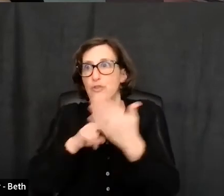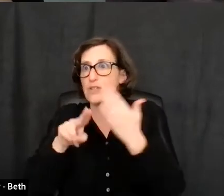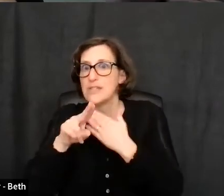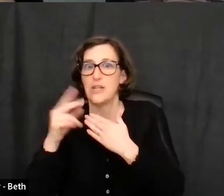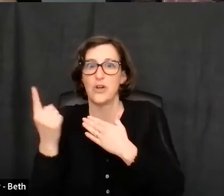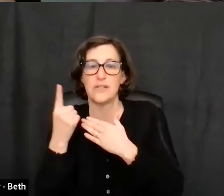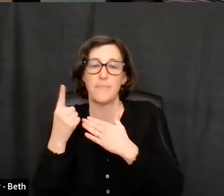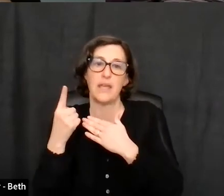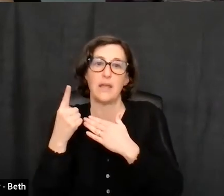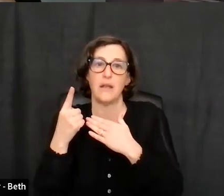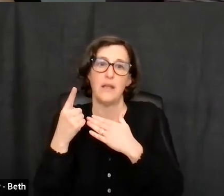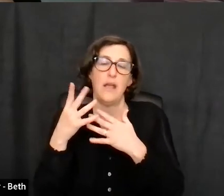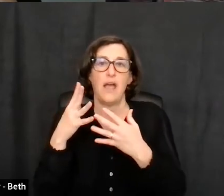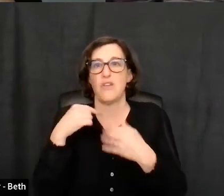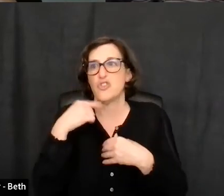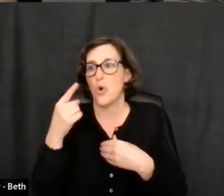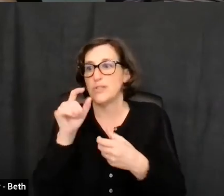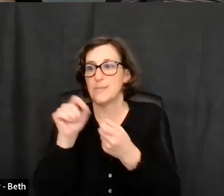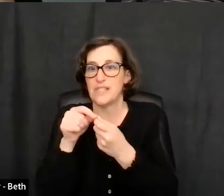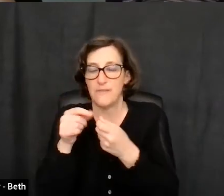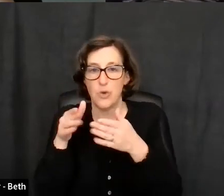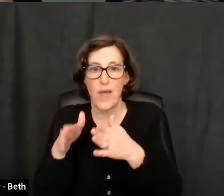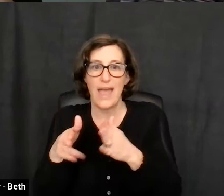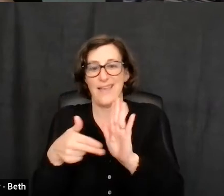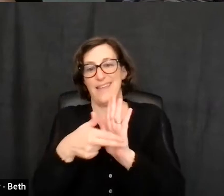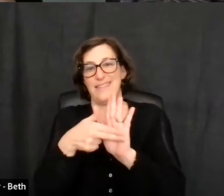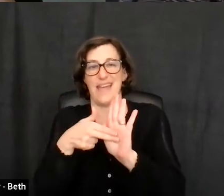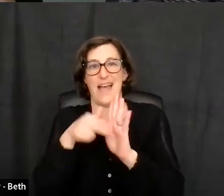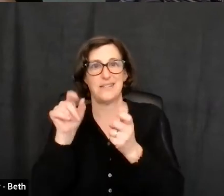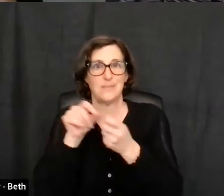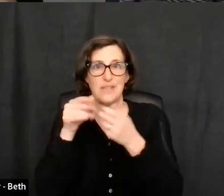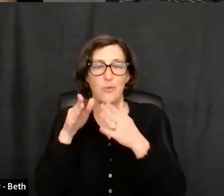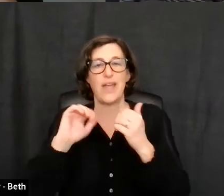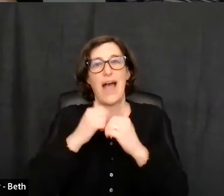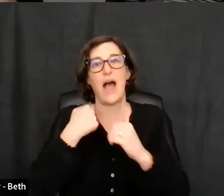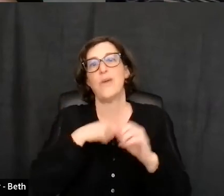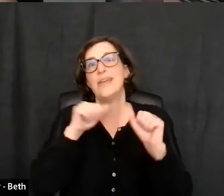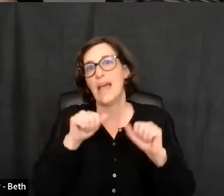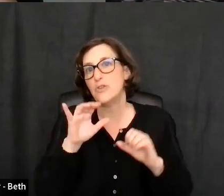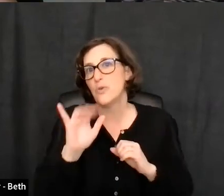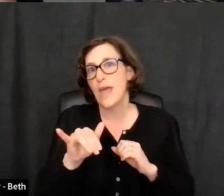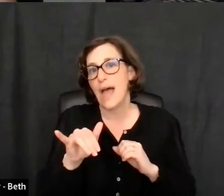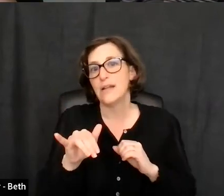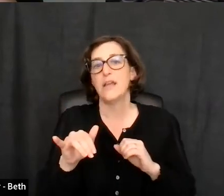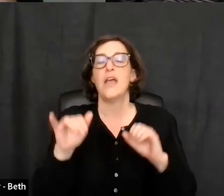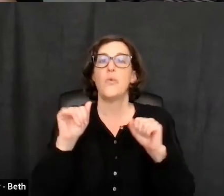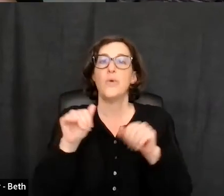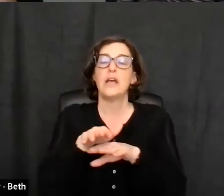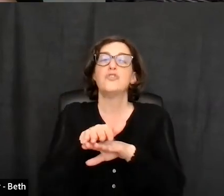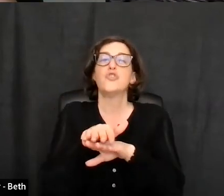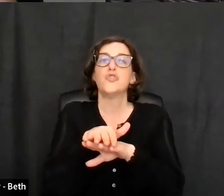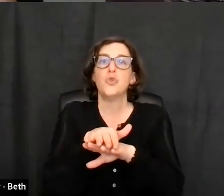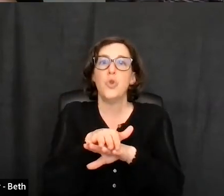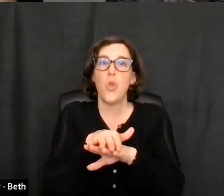they're storied a certain way and tagged a certain way. And like how we can do that and how we can just sort of slowly try